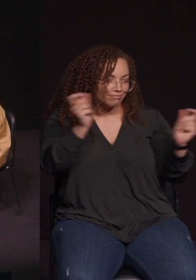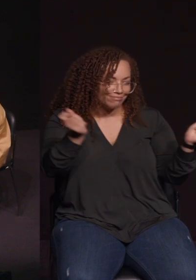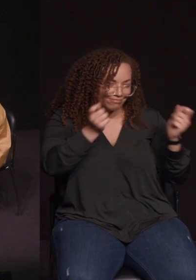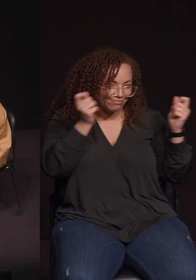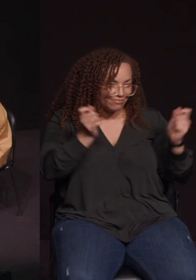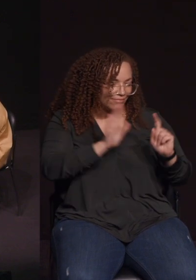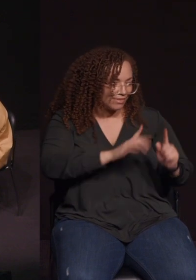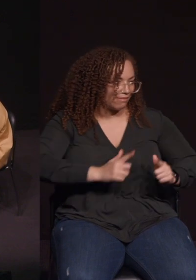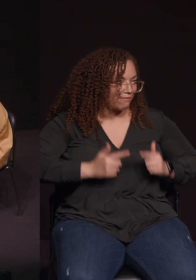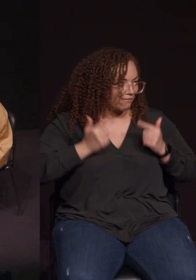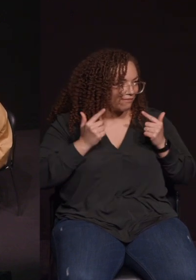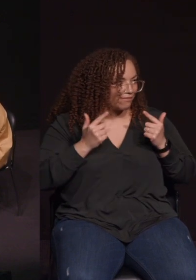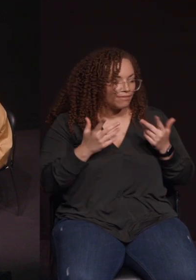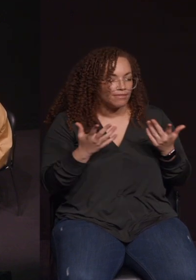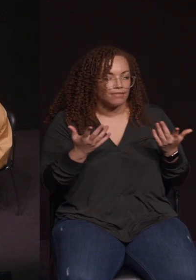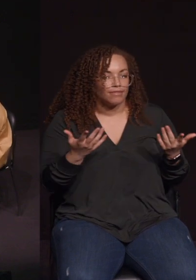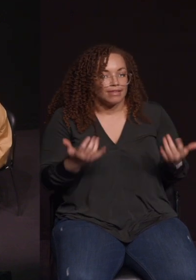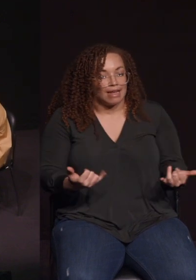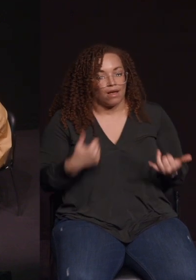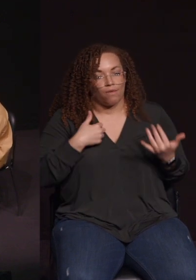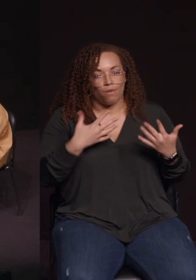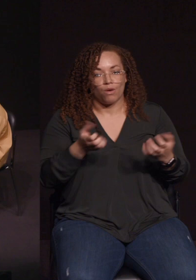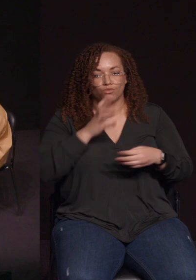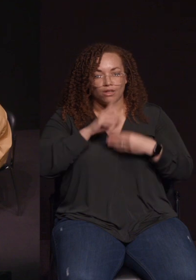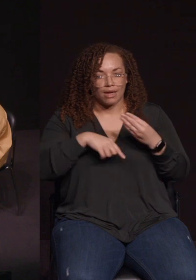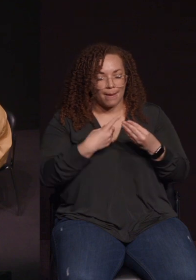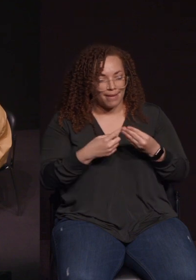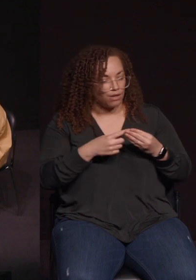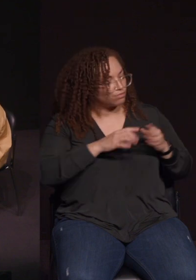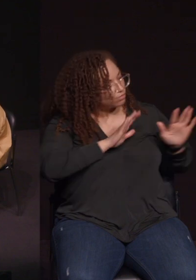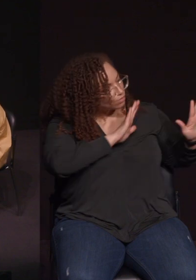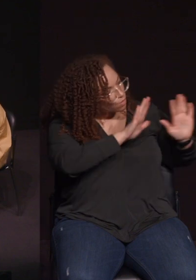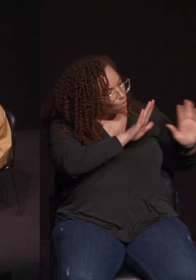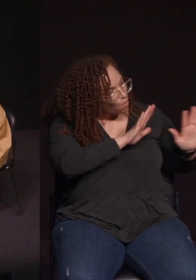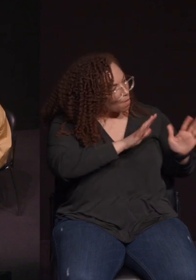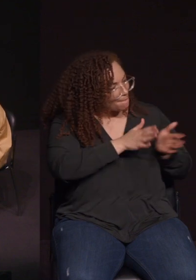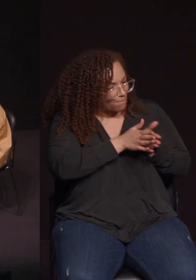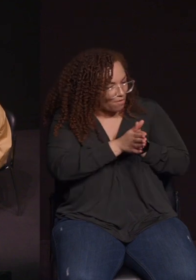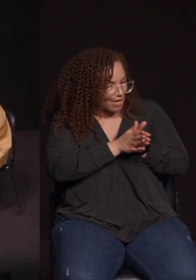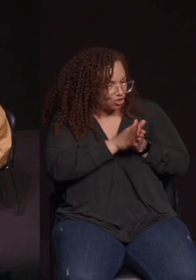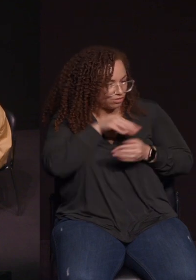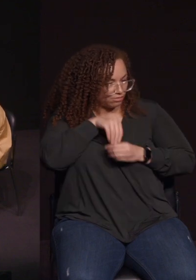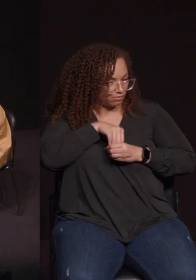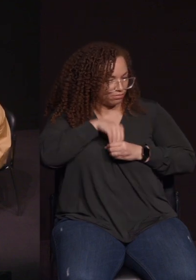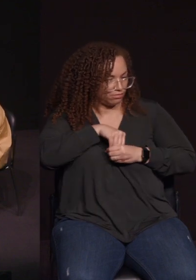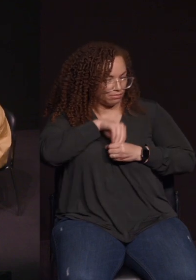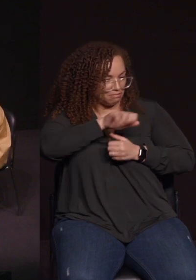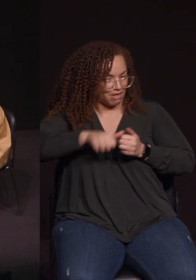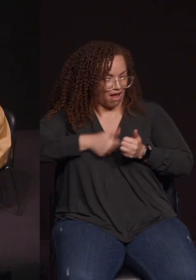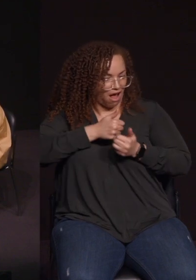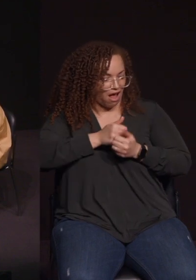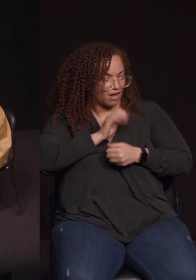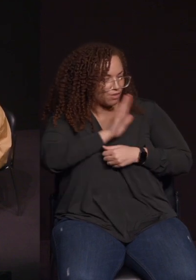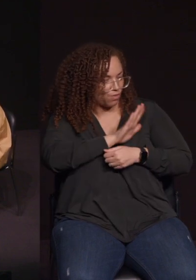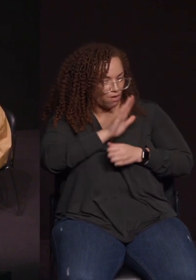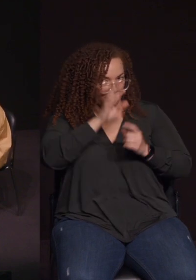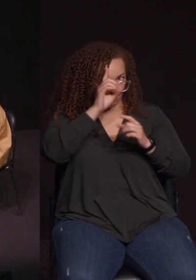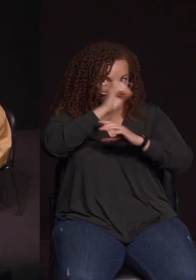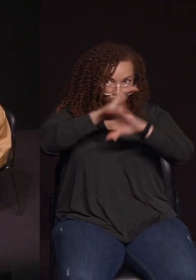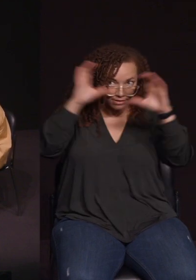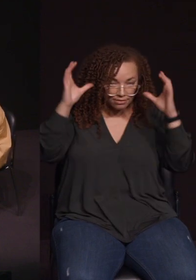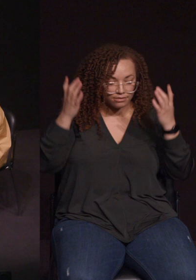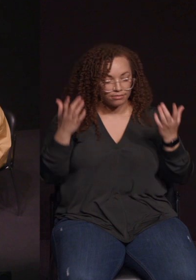wanted y'all to talk a little bit about the motivations behind some of those visions, right? Like why change the